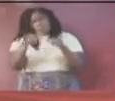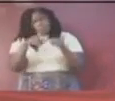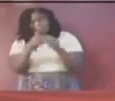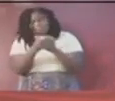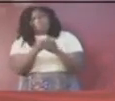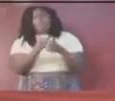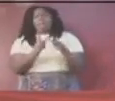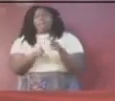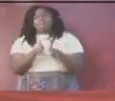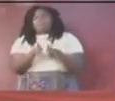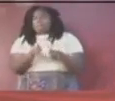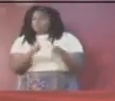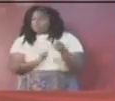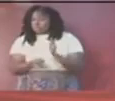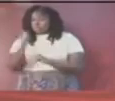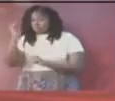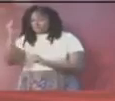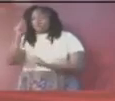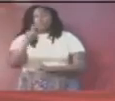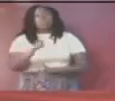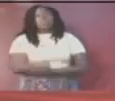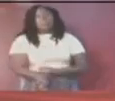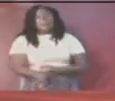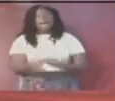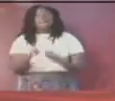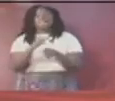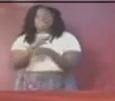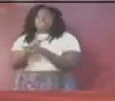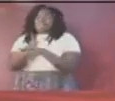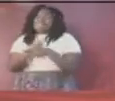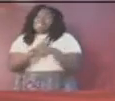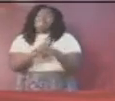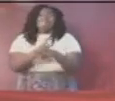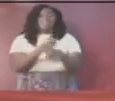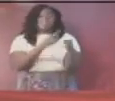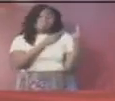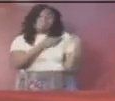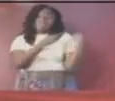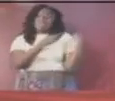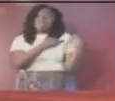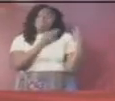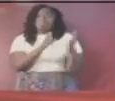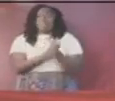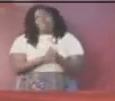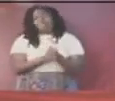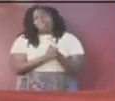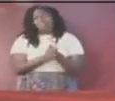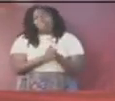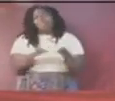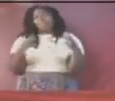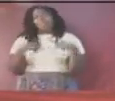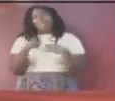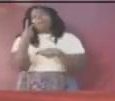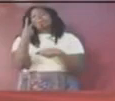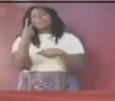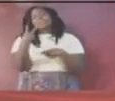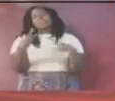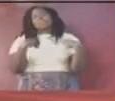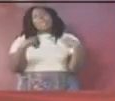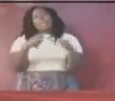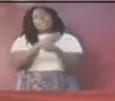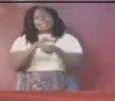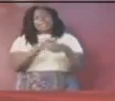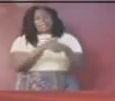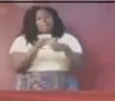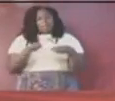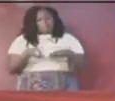Tobago, that you need to exercise social responsibility. The parallel healthcare system has been formulated and